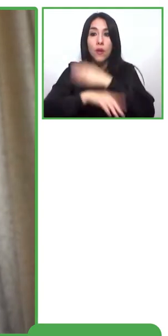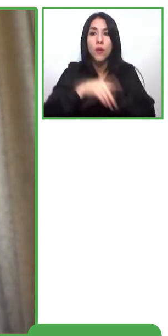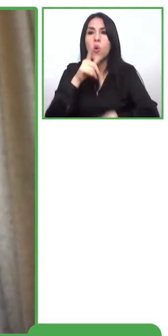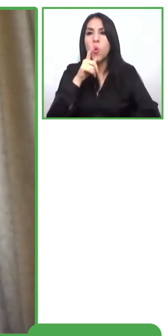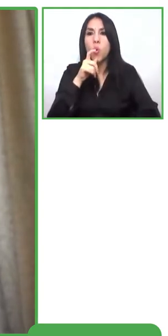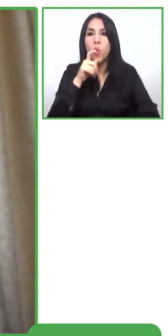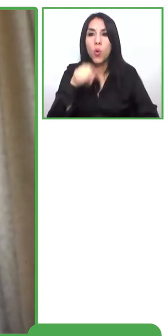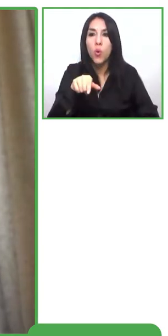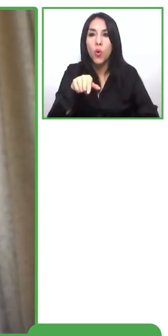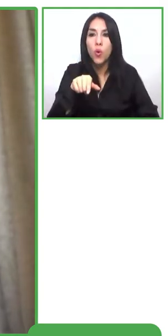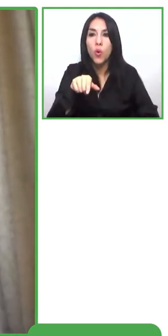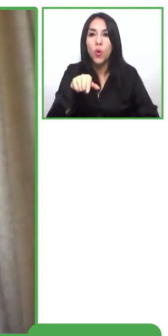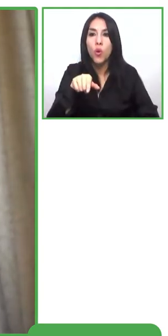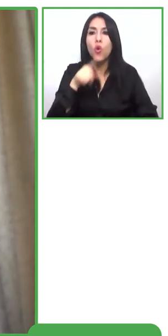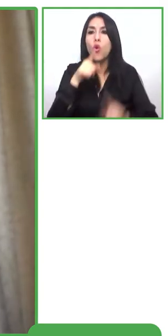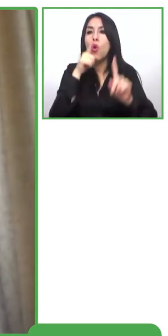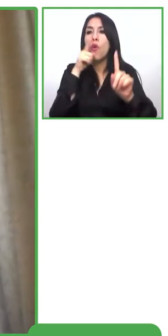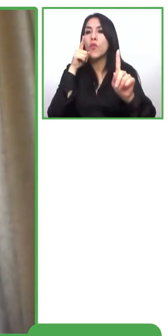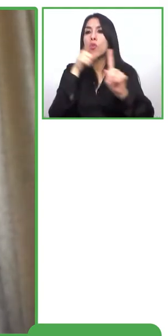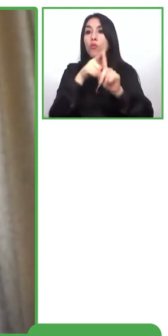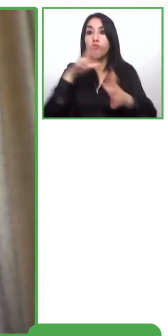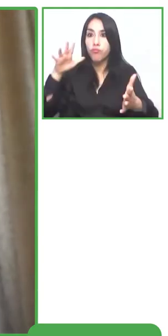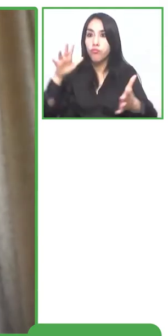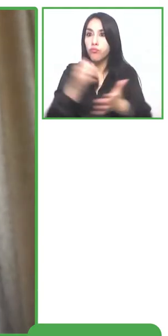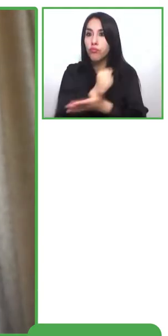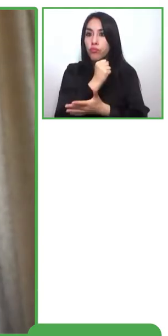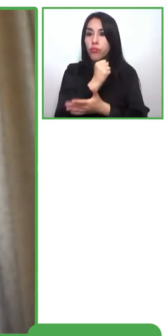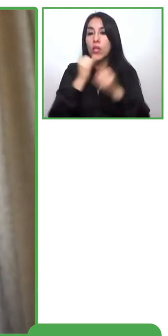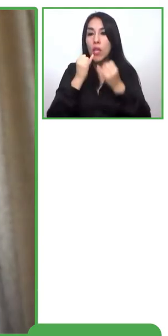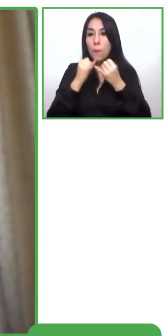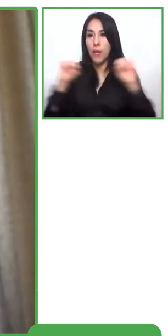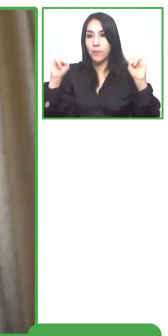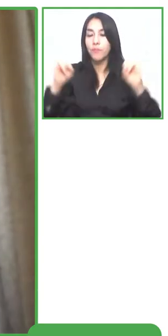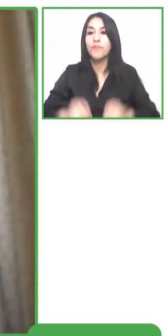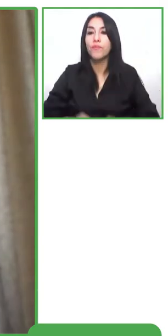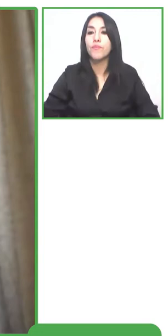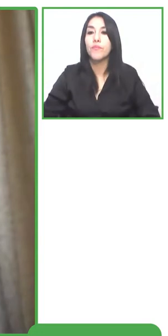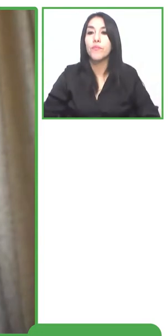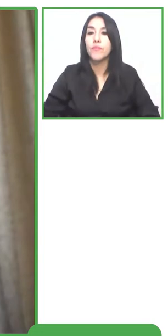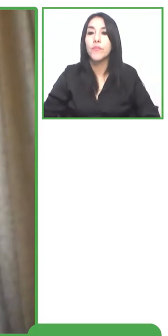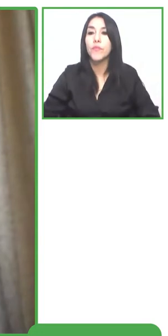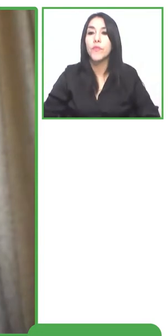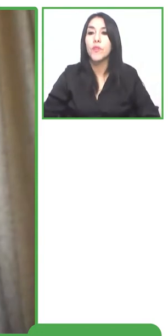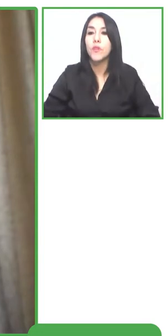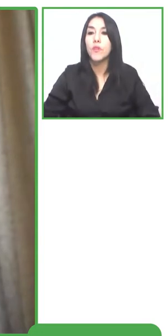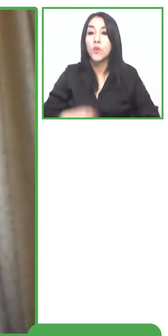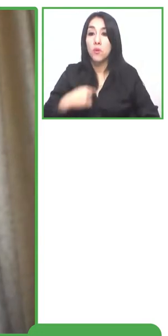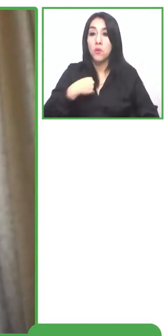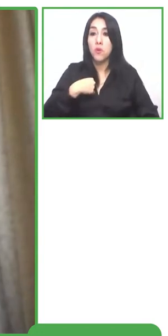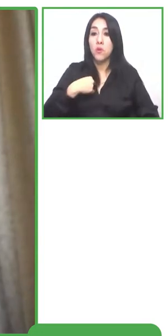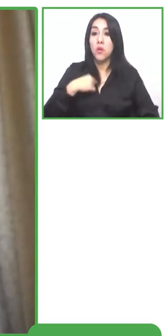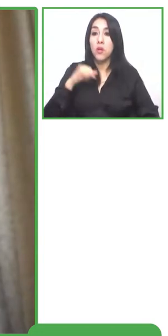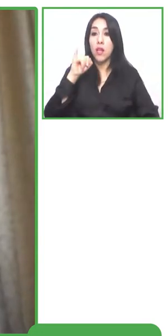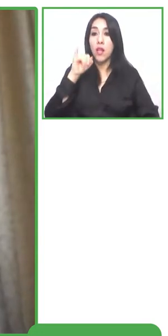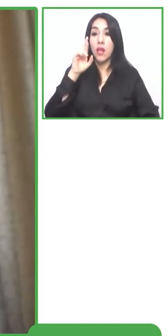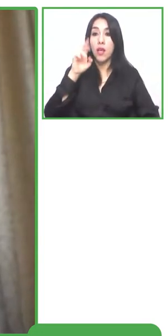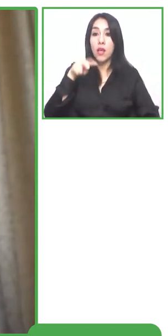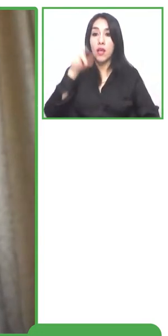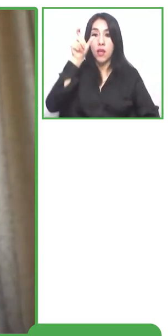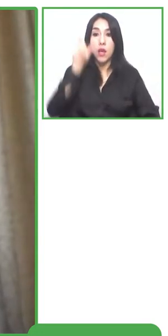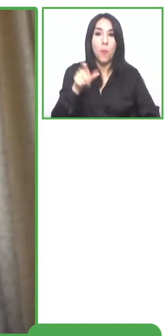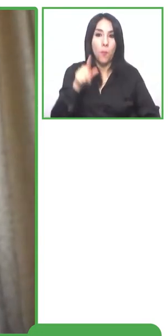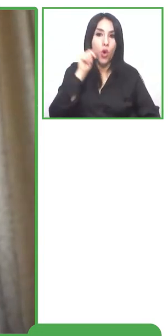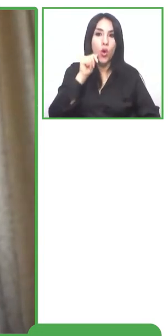to achieve their independent life goals. My name is Irene Valarezo from